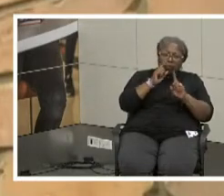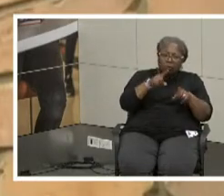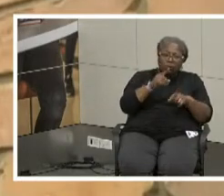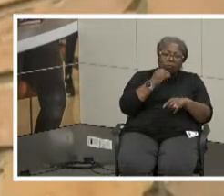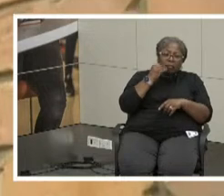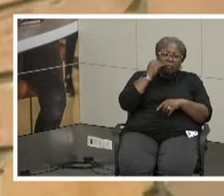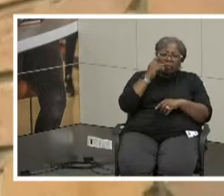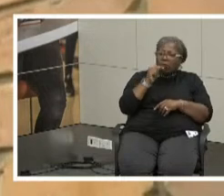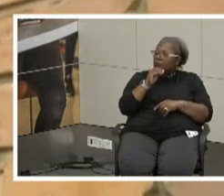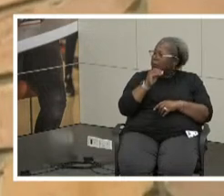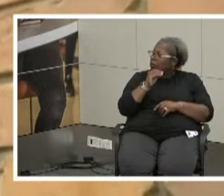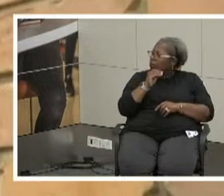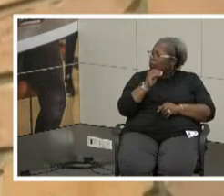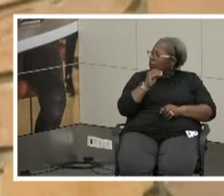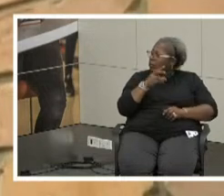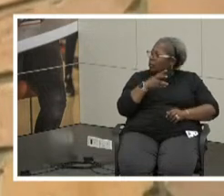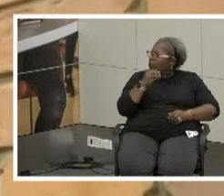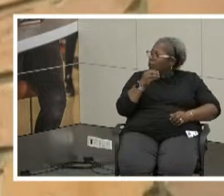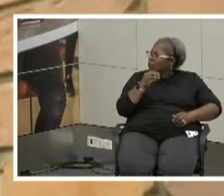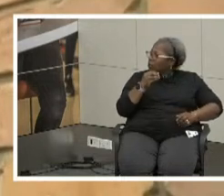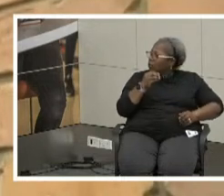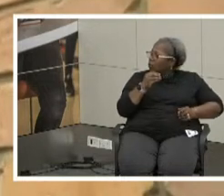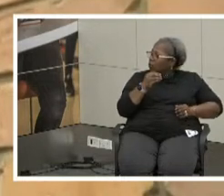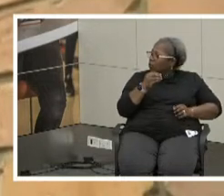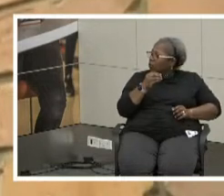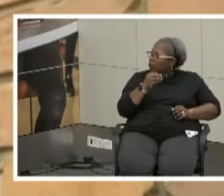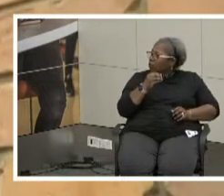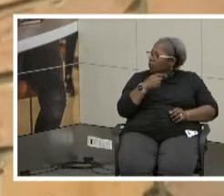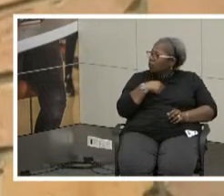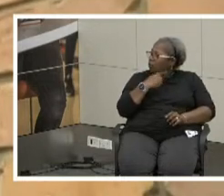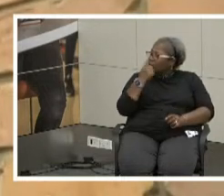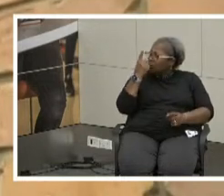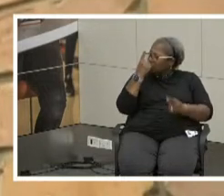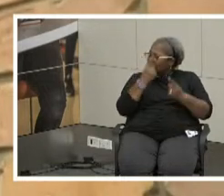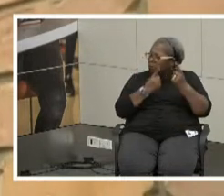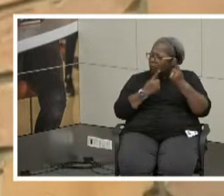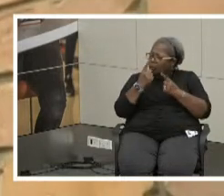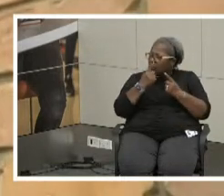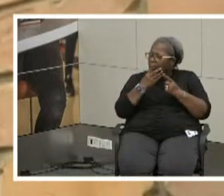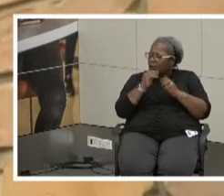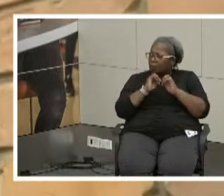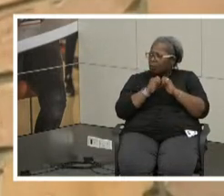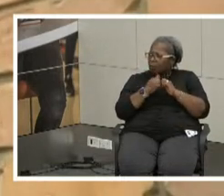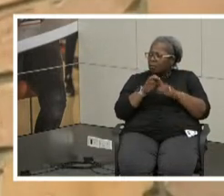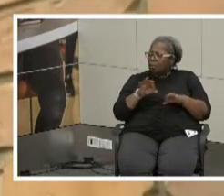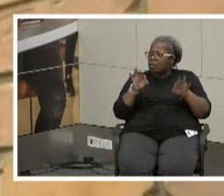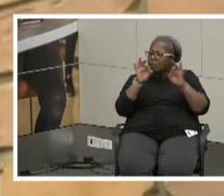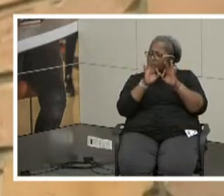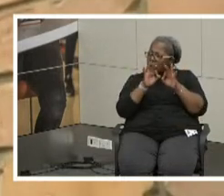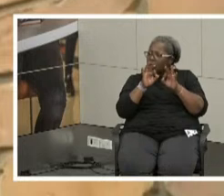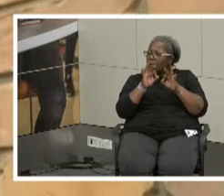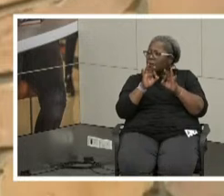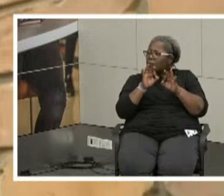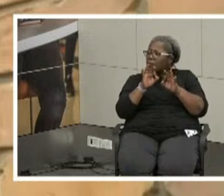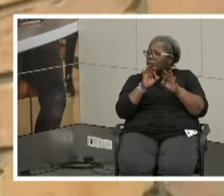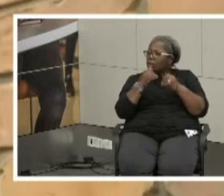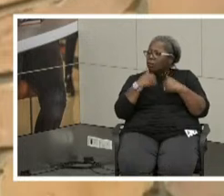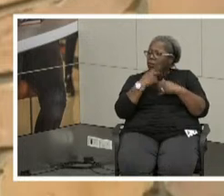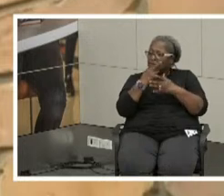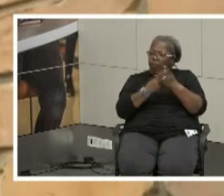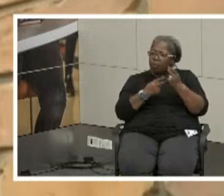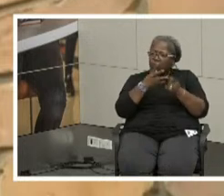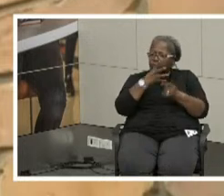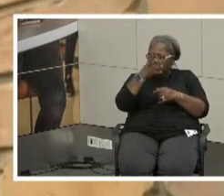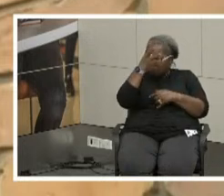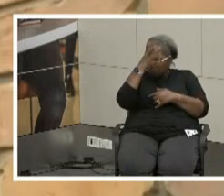to um and I'm wondering what and how important it is to get uh both parents